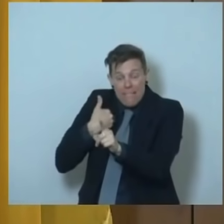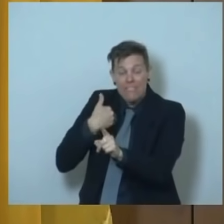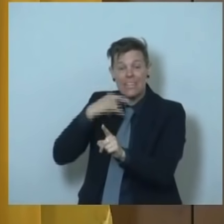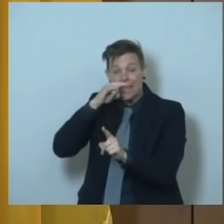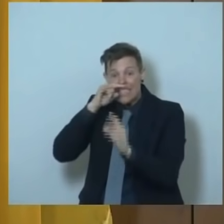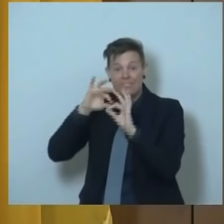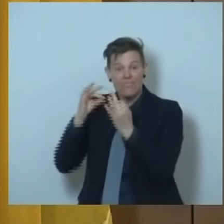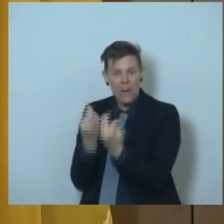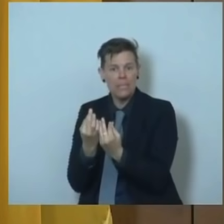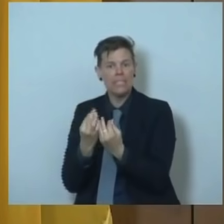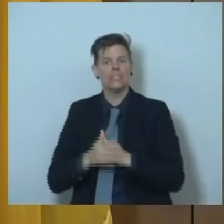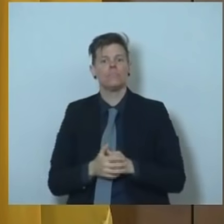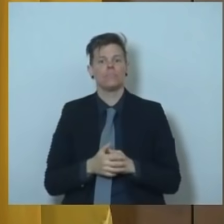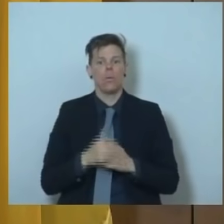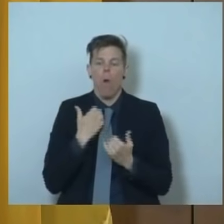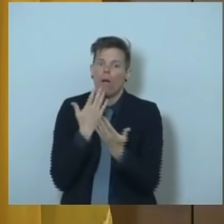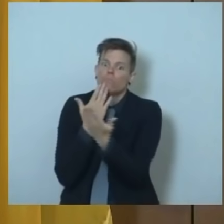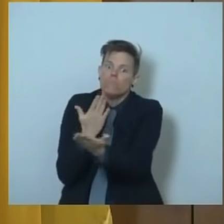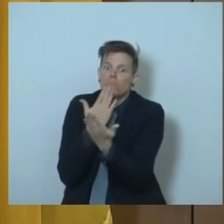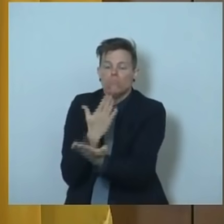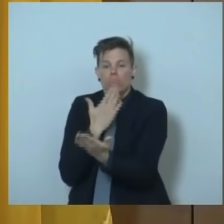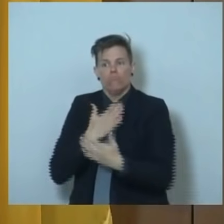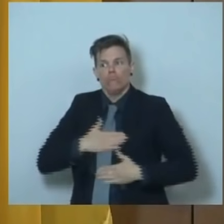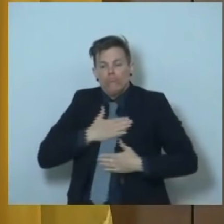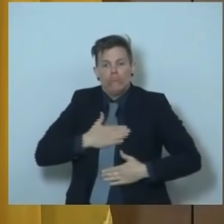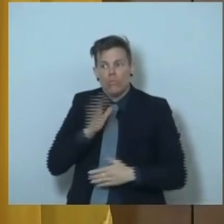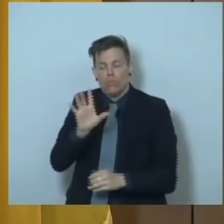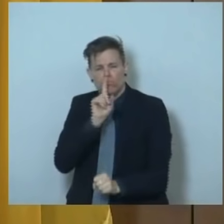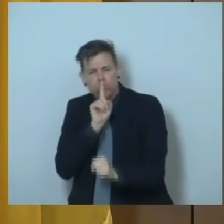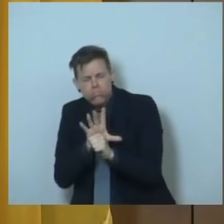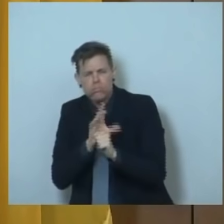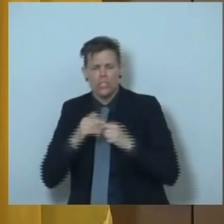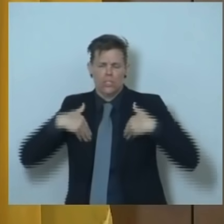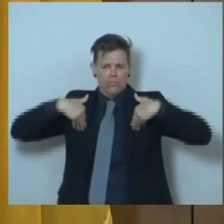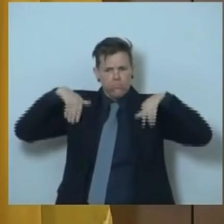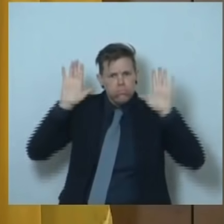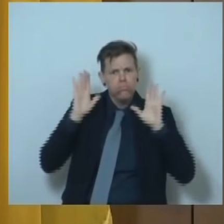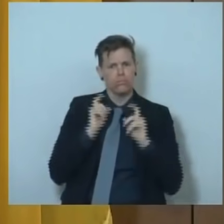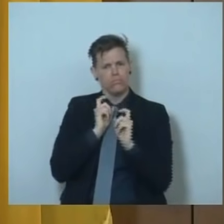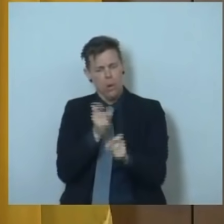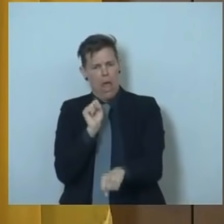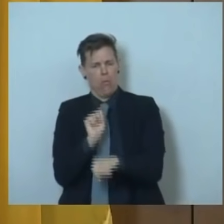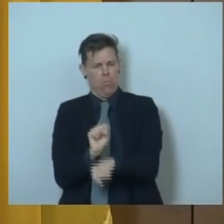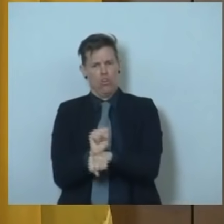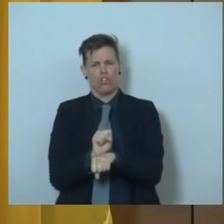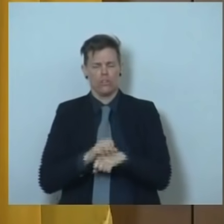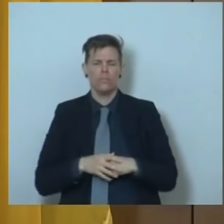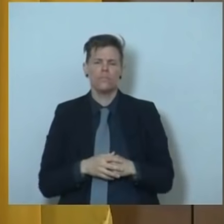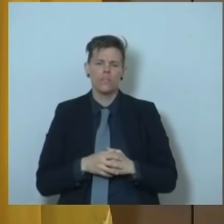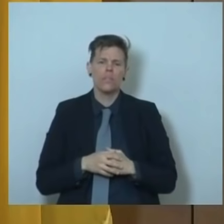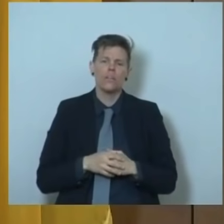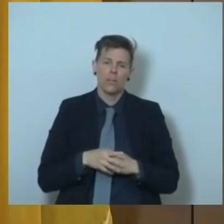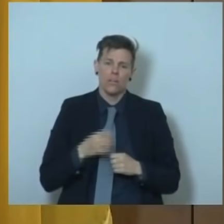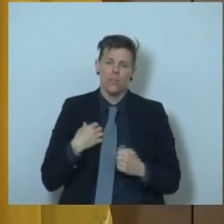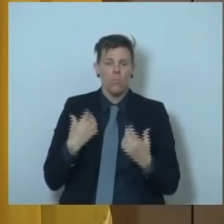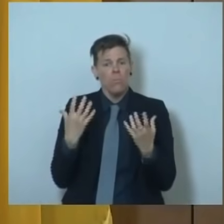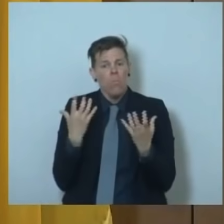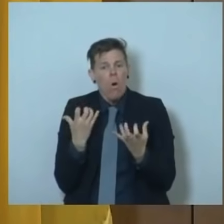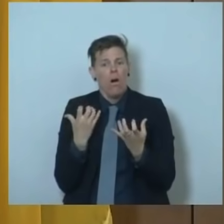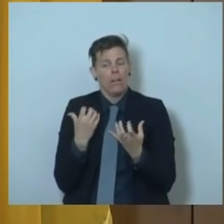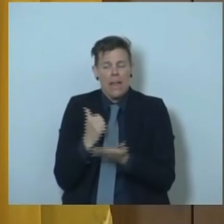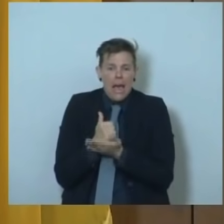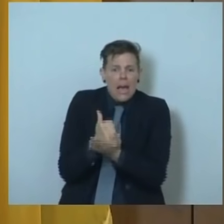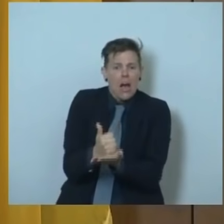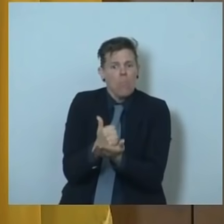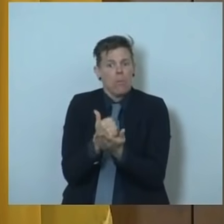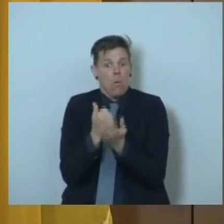them for their dedication and vocation. And 3, it's to really set the stage. I hope the federal government will continue